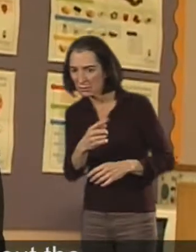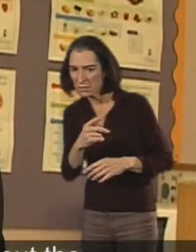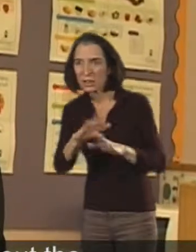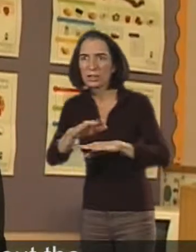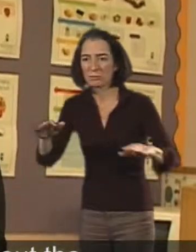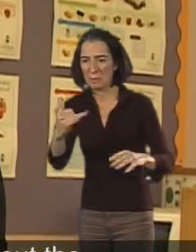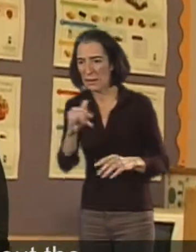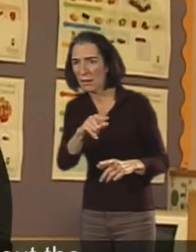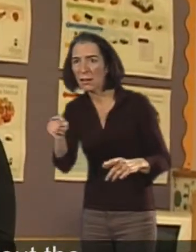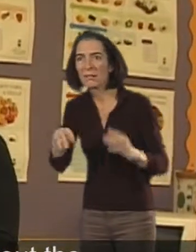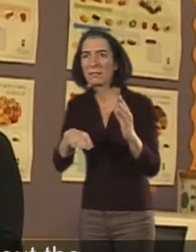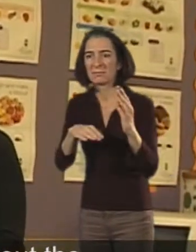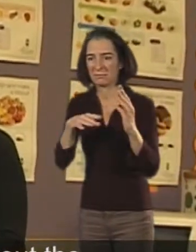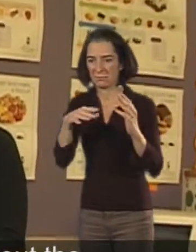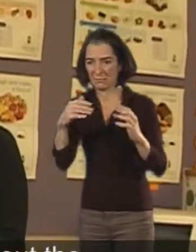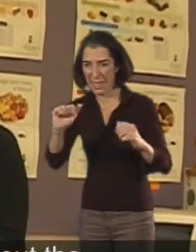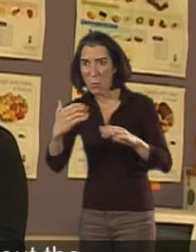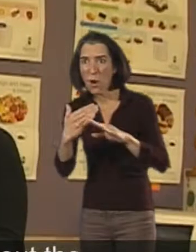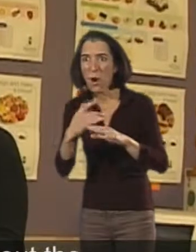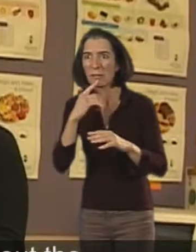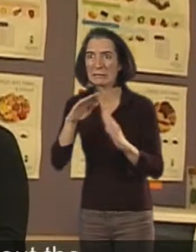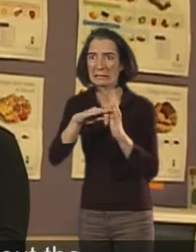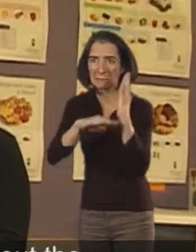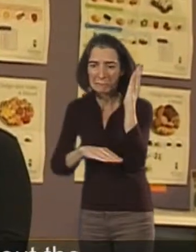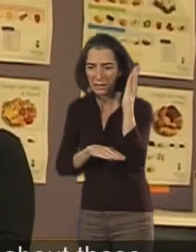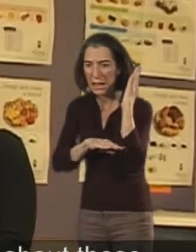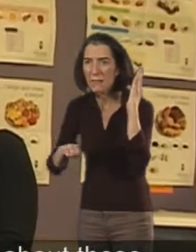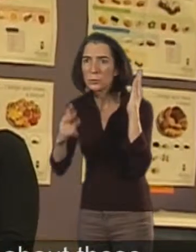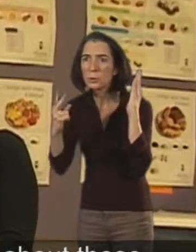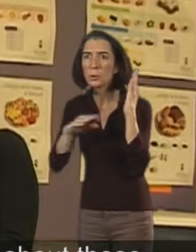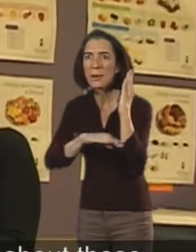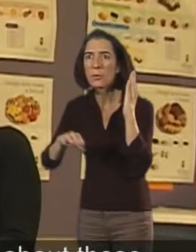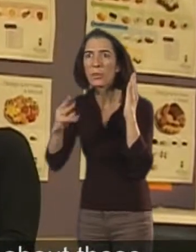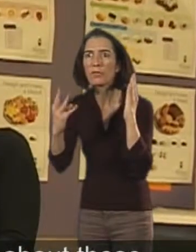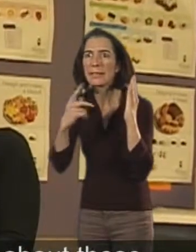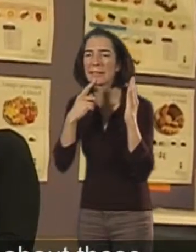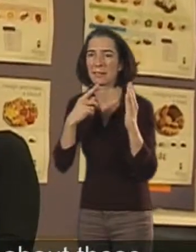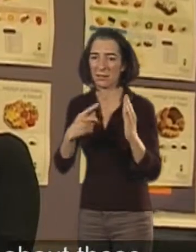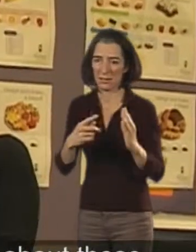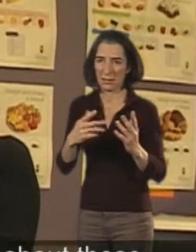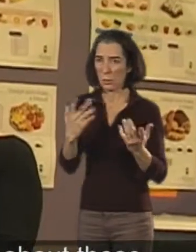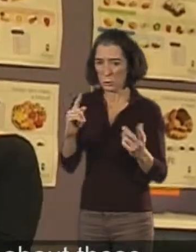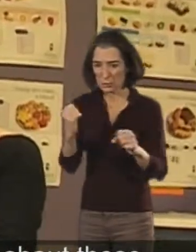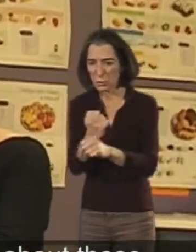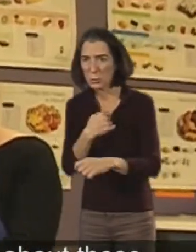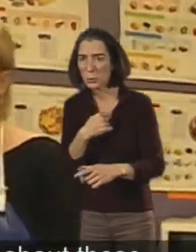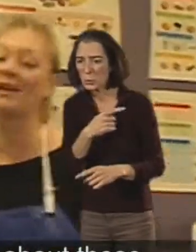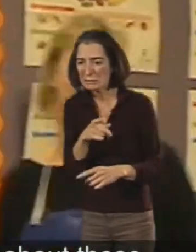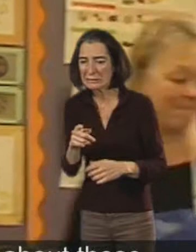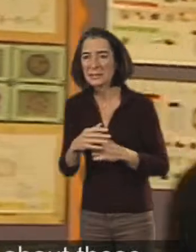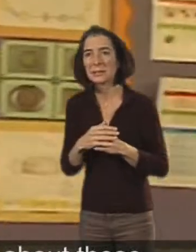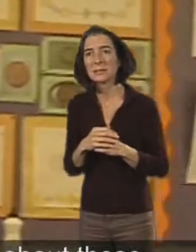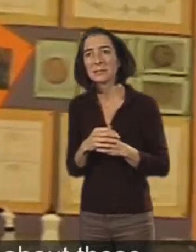are, you know, functioning at level 2 or level 3 or even on the P scales, what do we do about those